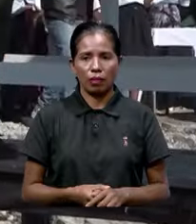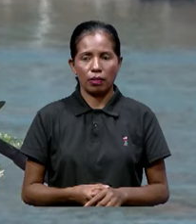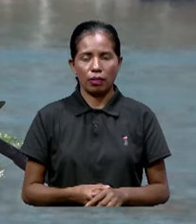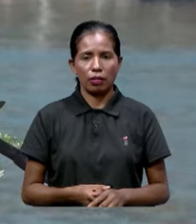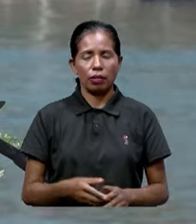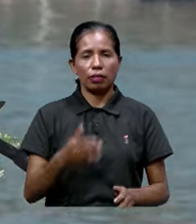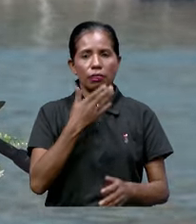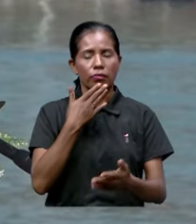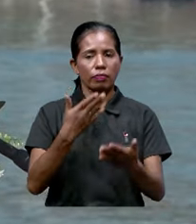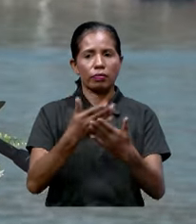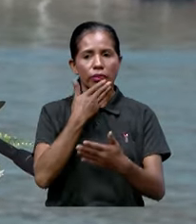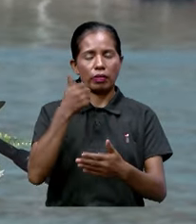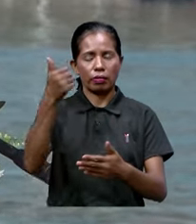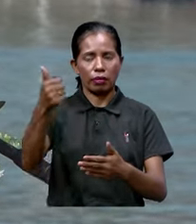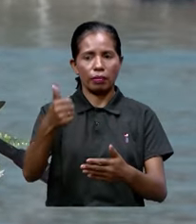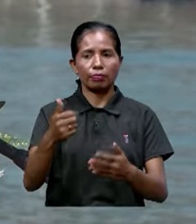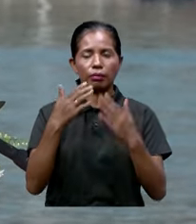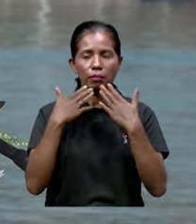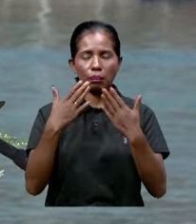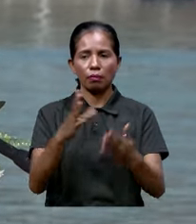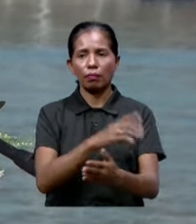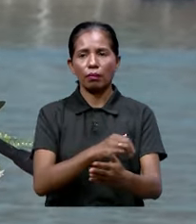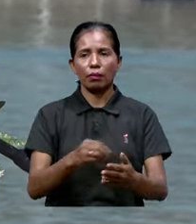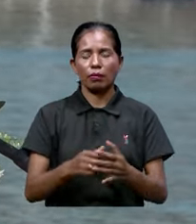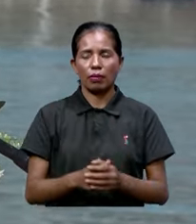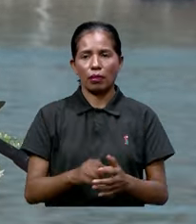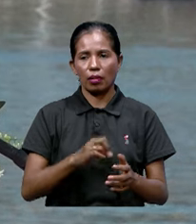Very good initiative. We were a little bit,